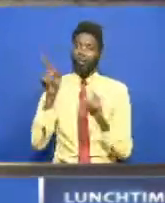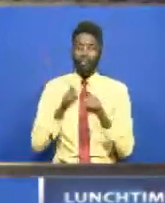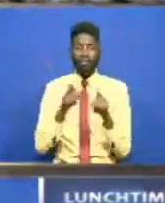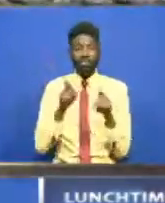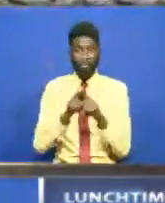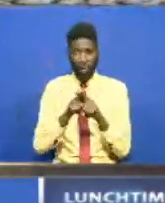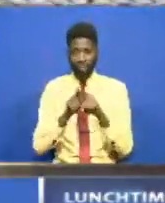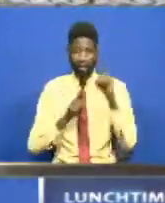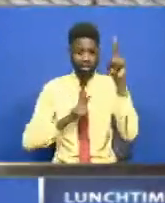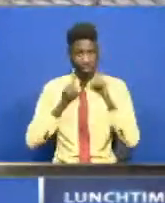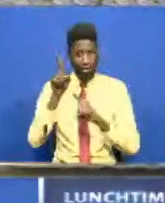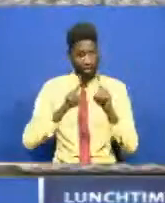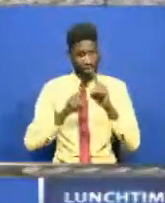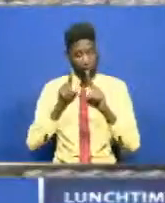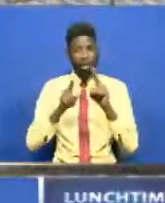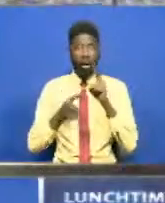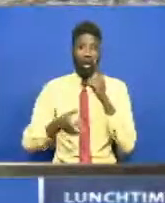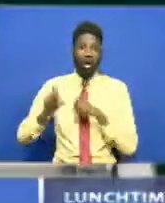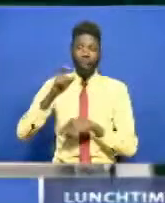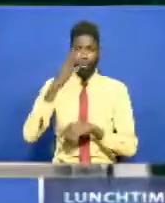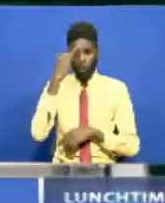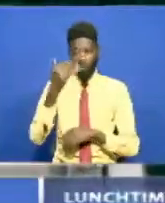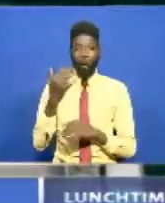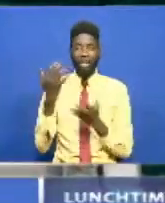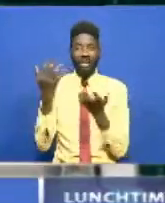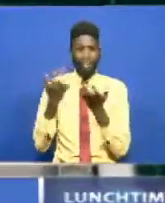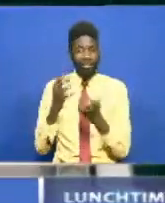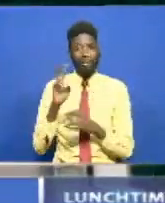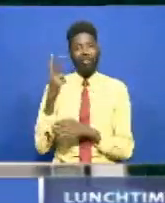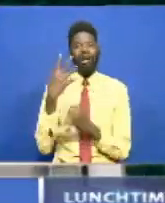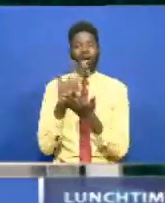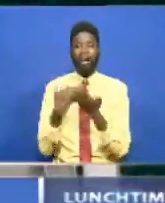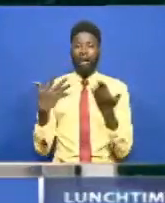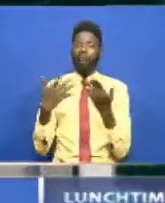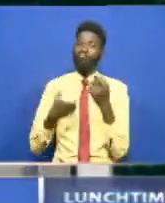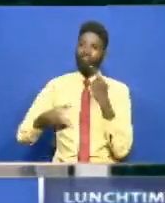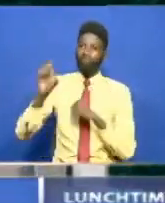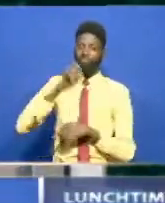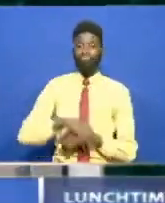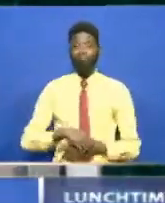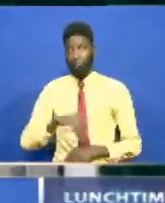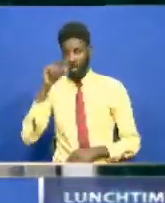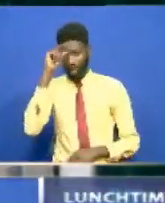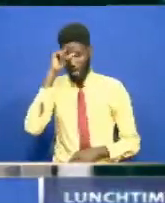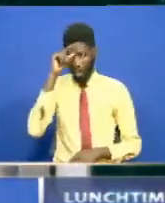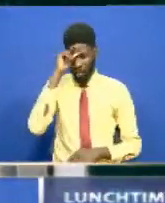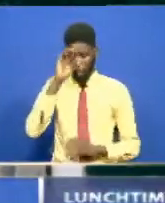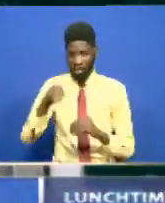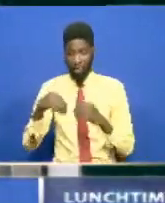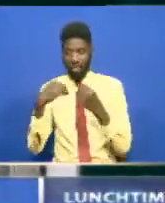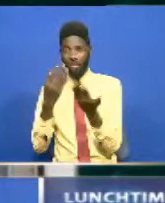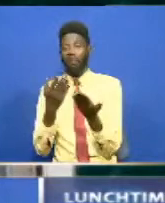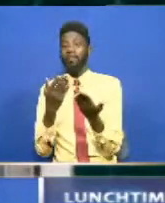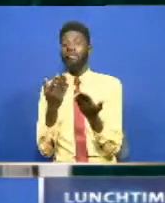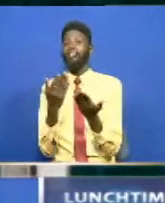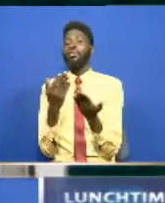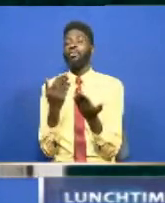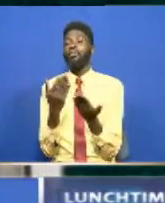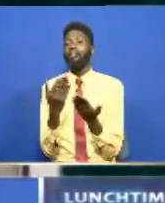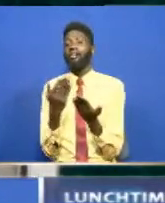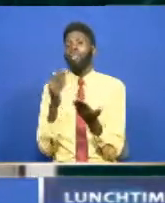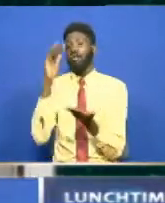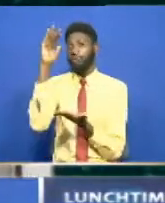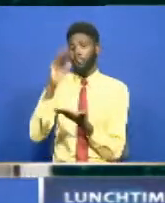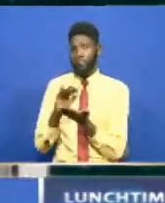cars increased. The jump was as expected, as a government scheme offering discounted meals ended the previous month. In